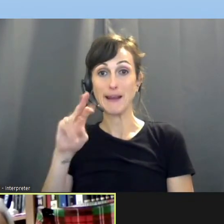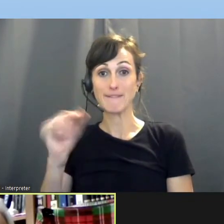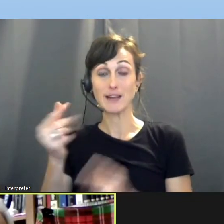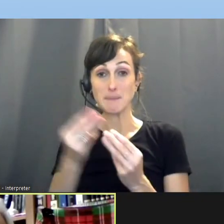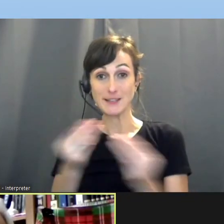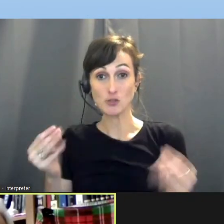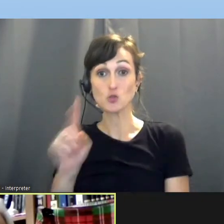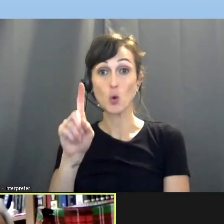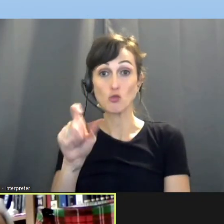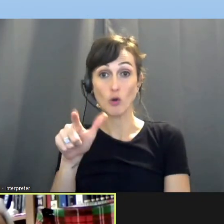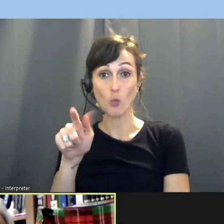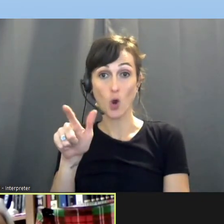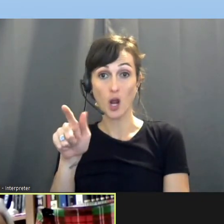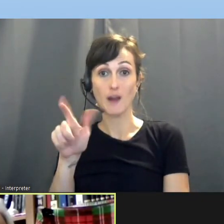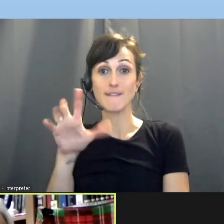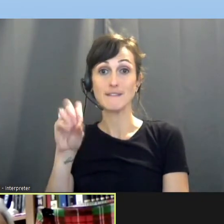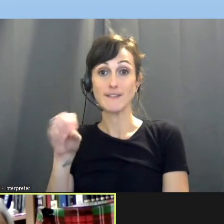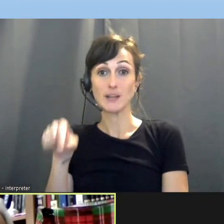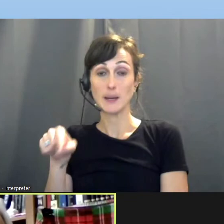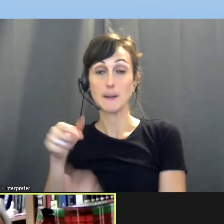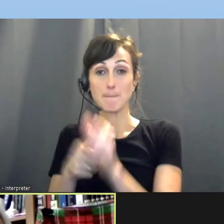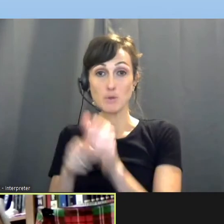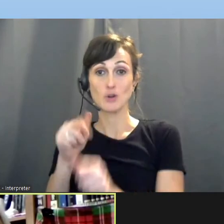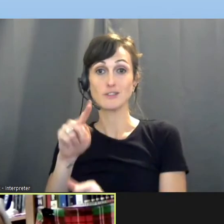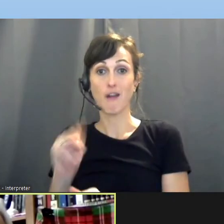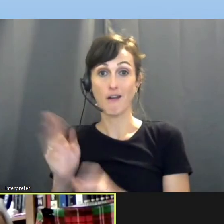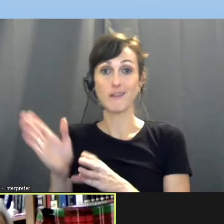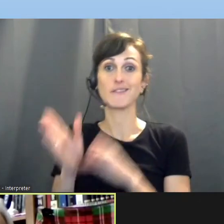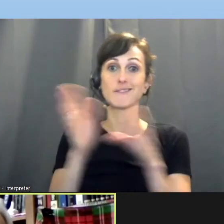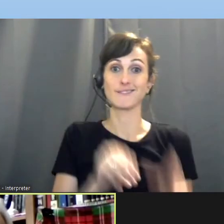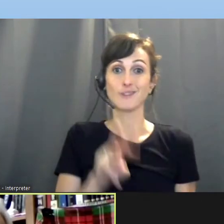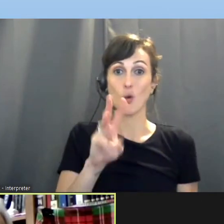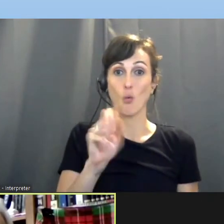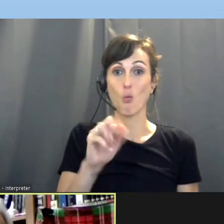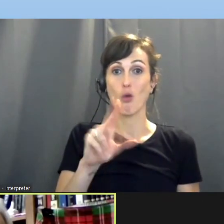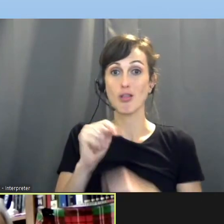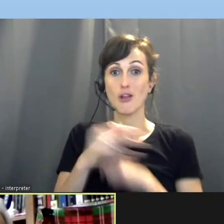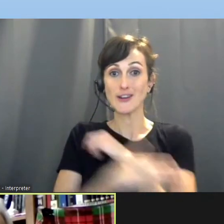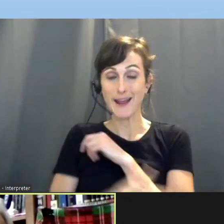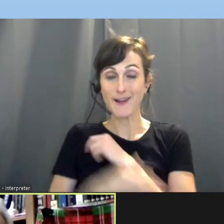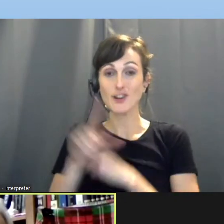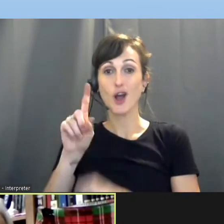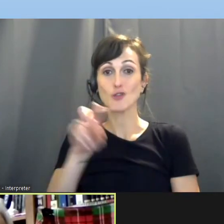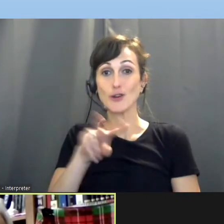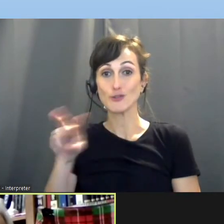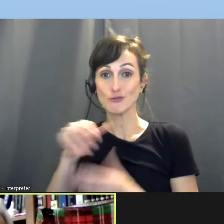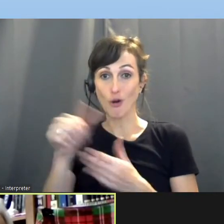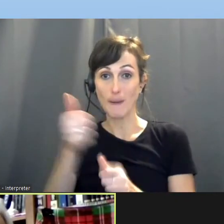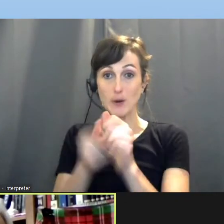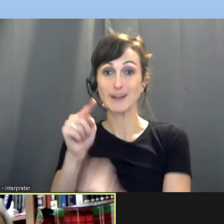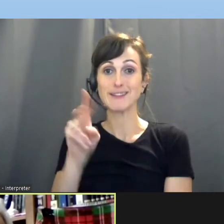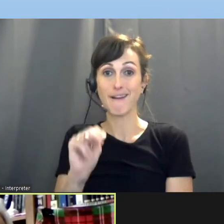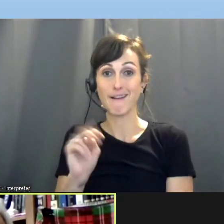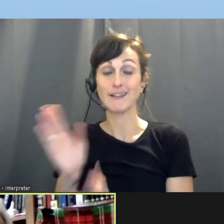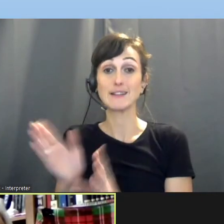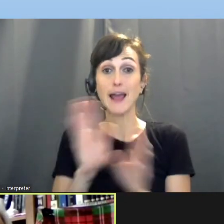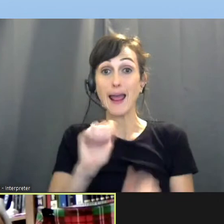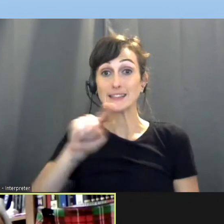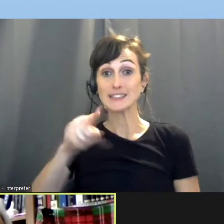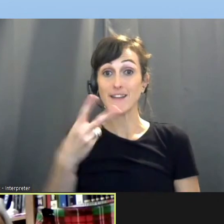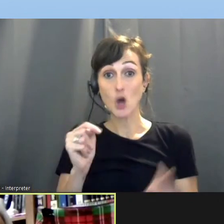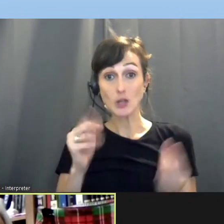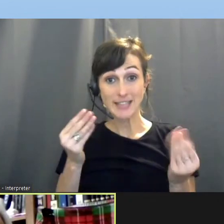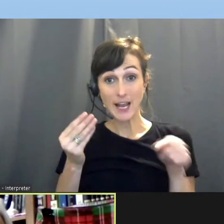and secondary vendor is Waller County at $122 per ton. And asphaltic oil sand, primary vendor is